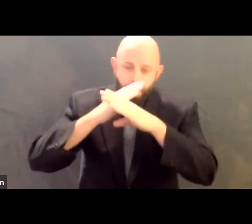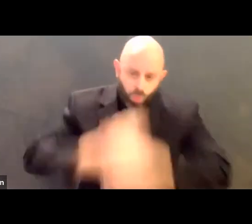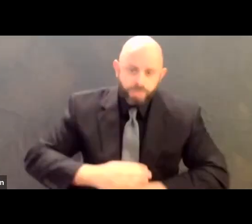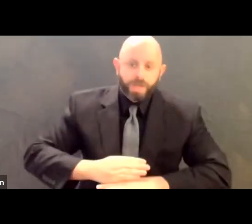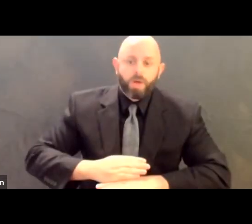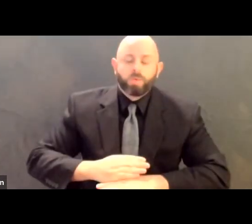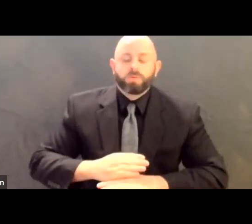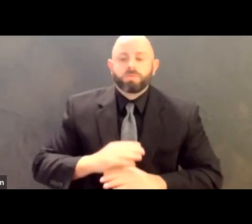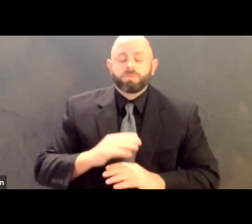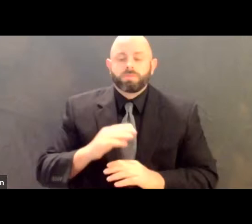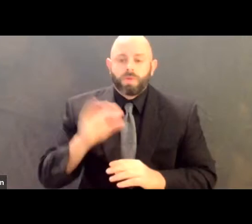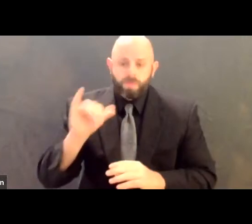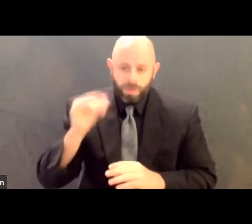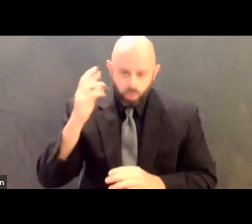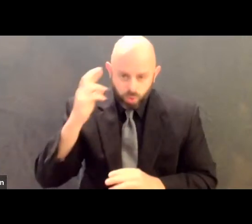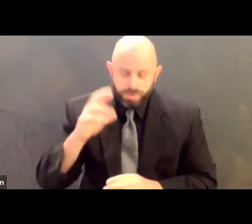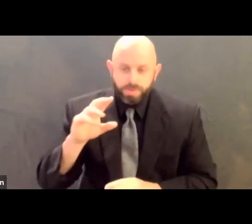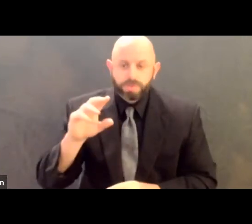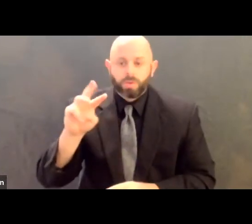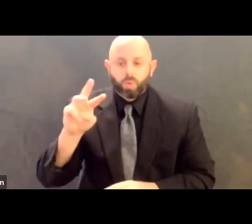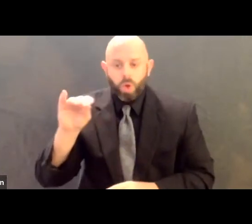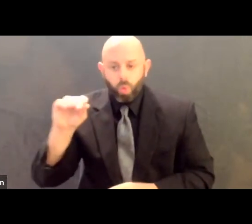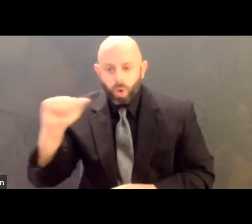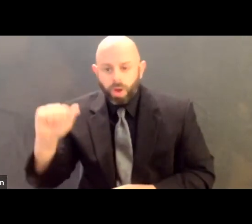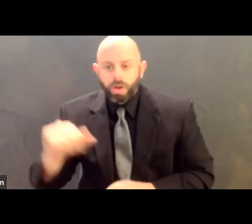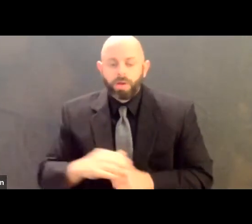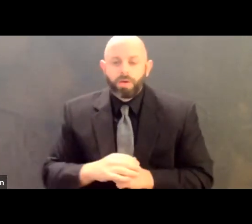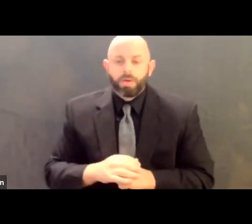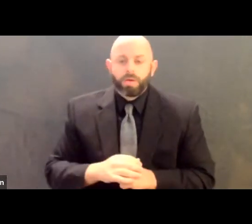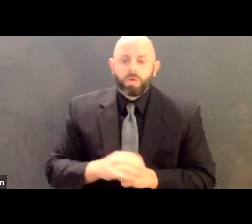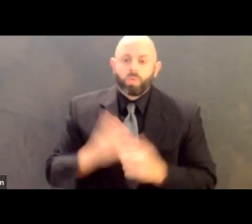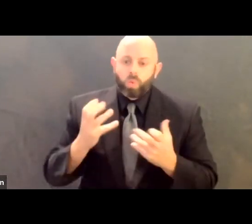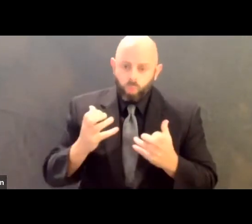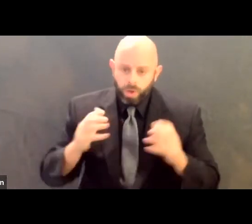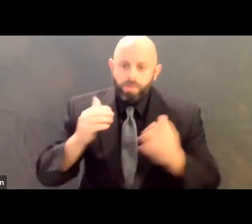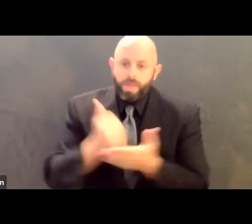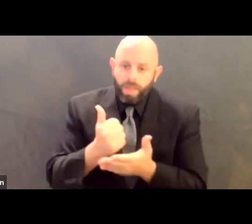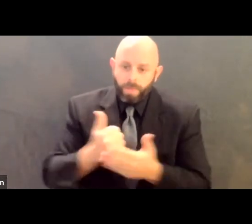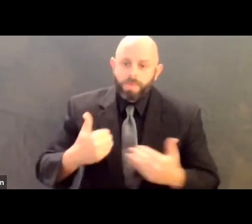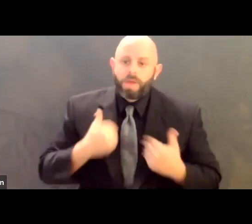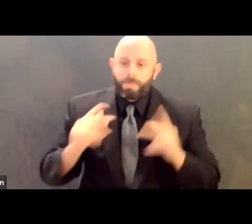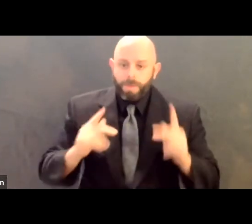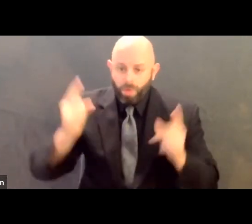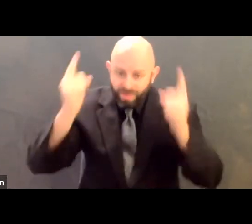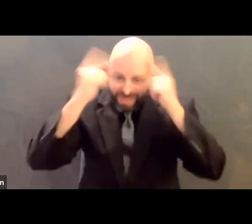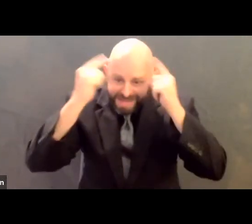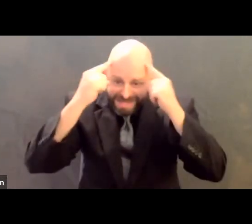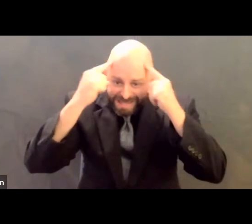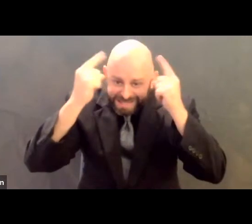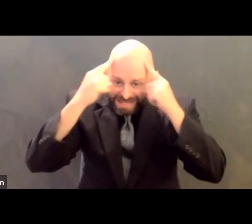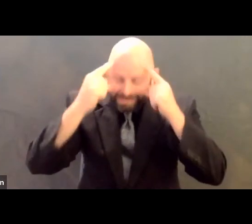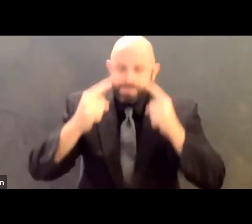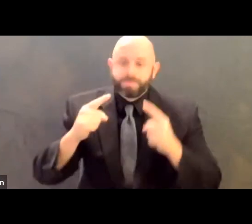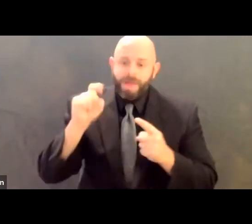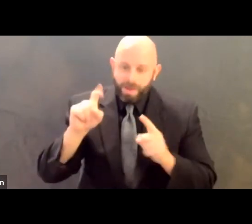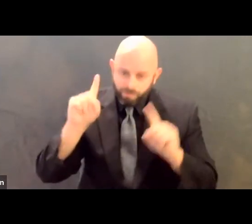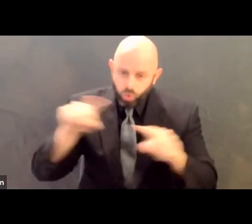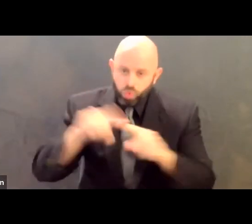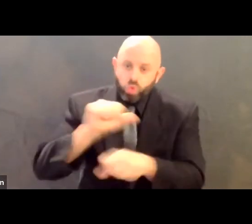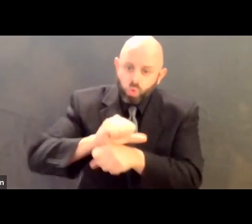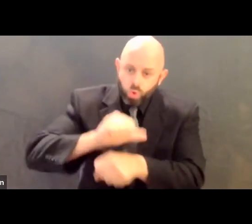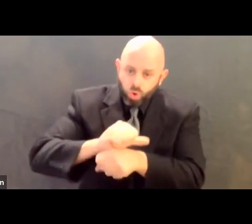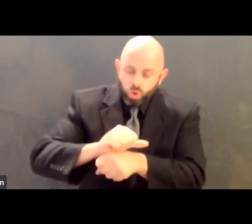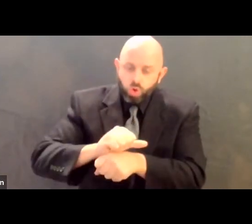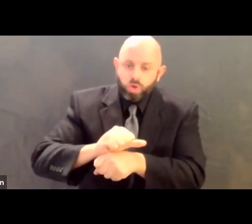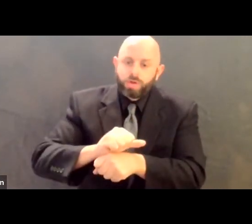ready so that they will start thinking they have to go to work and they are going to be asked to work in competitive